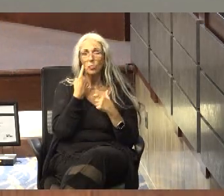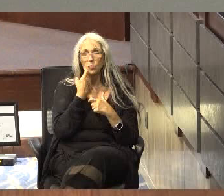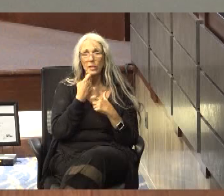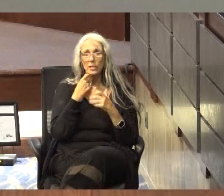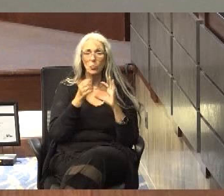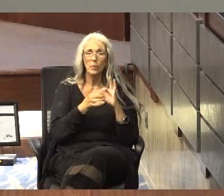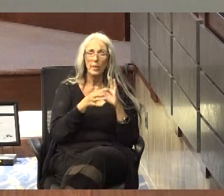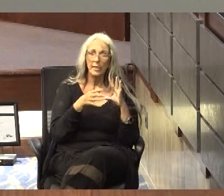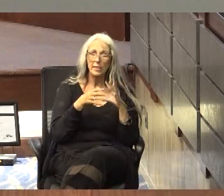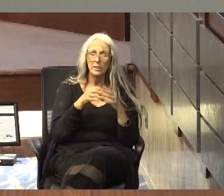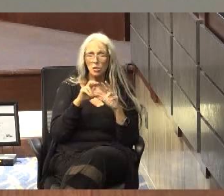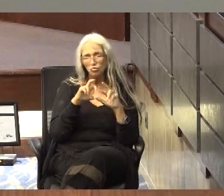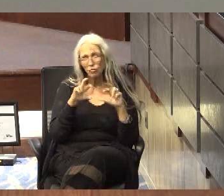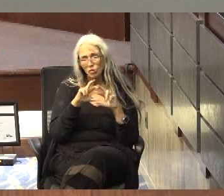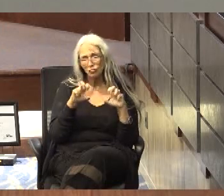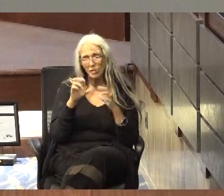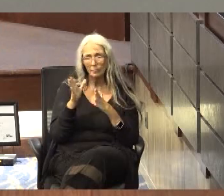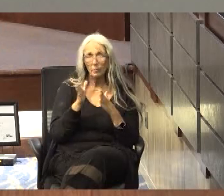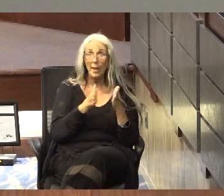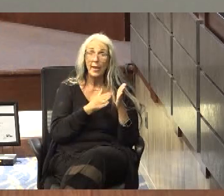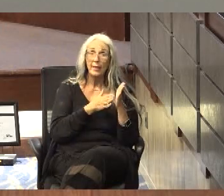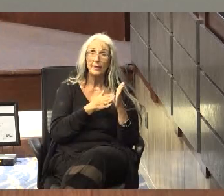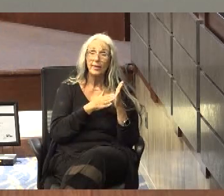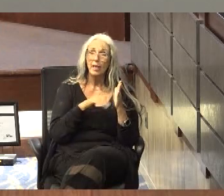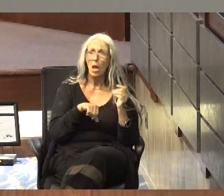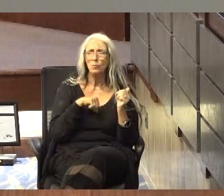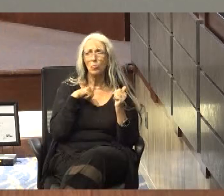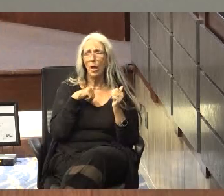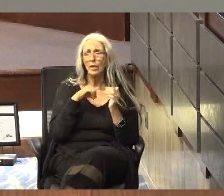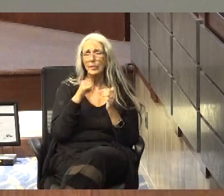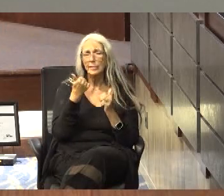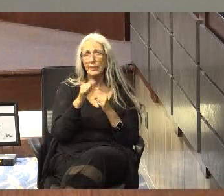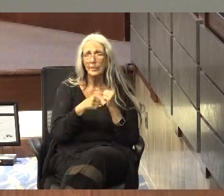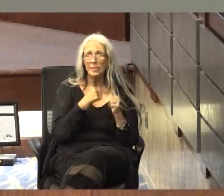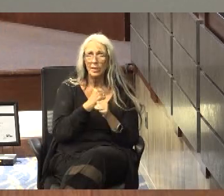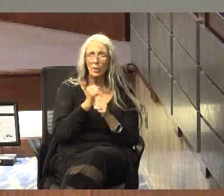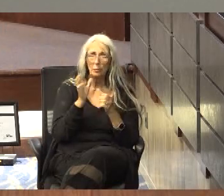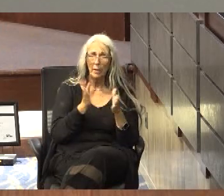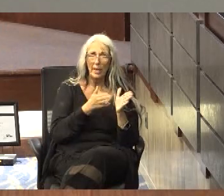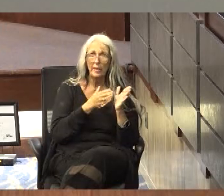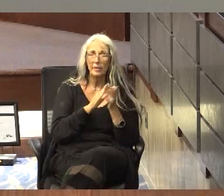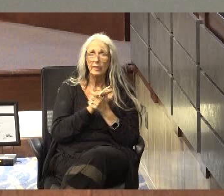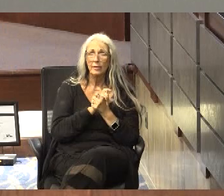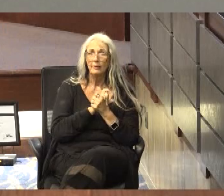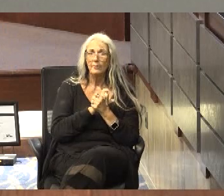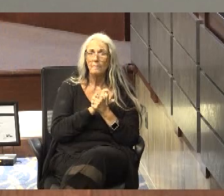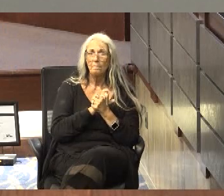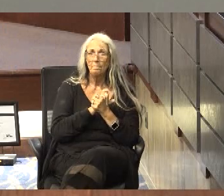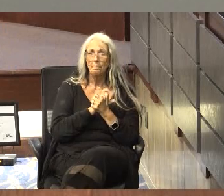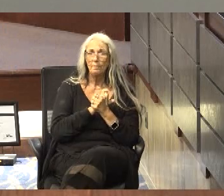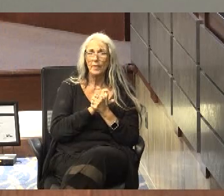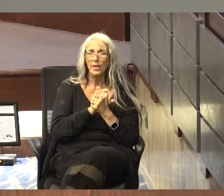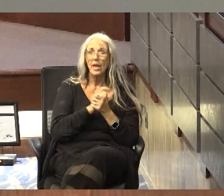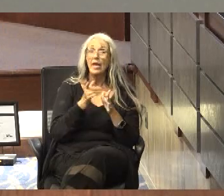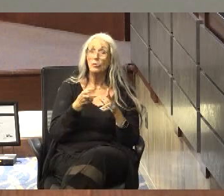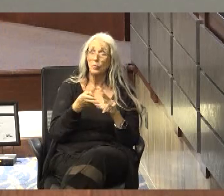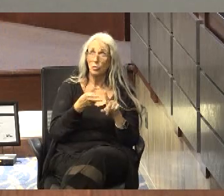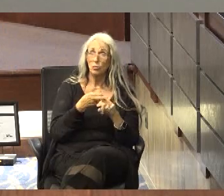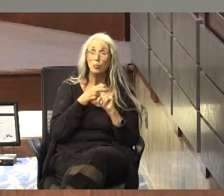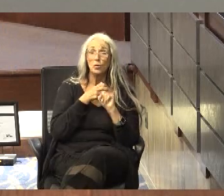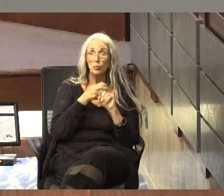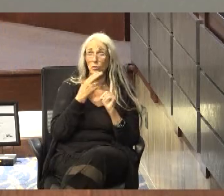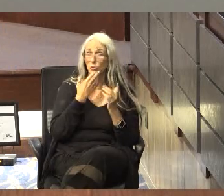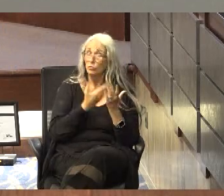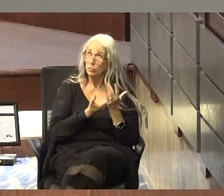development strategic plan, which I'm real proud of, 10-year plan there. And he's also recruited well on